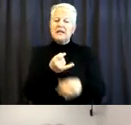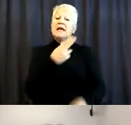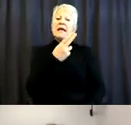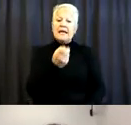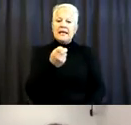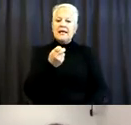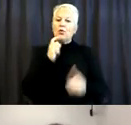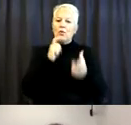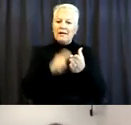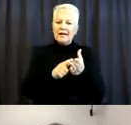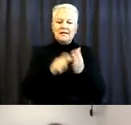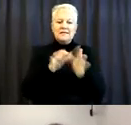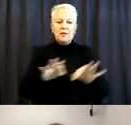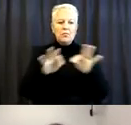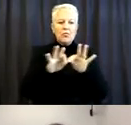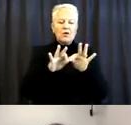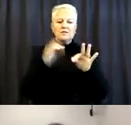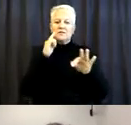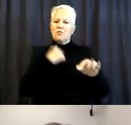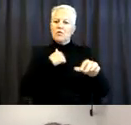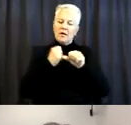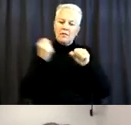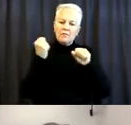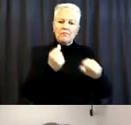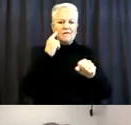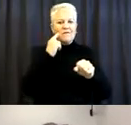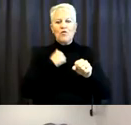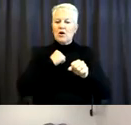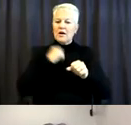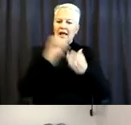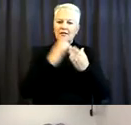of anticipation and concrete calendars in everybody's life.